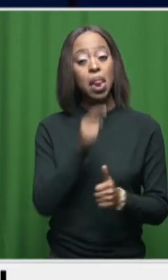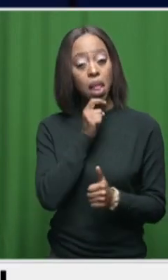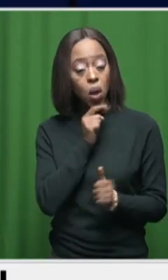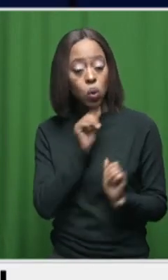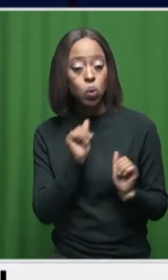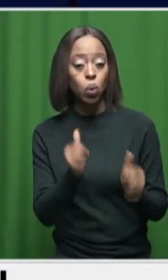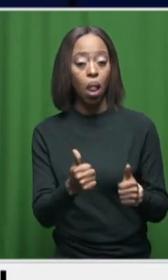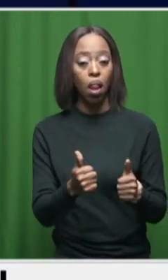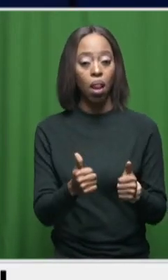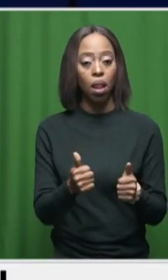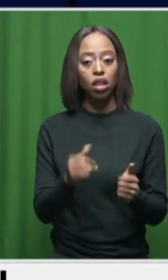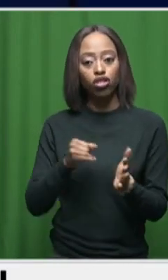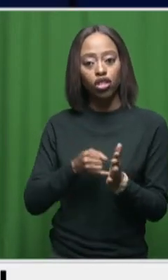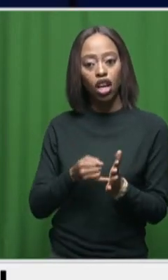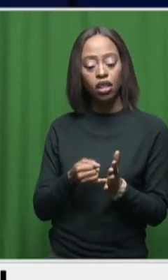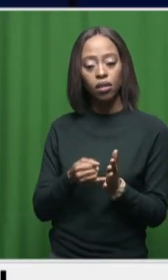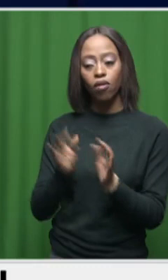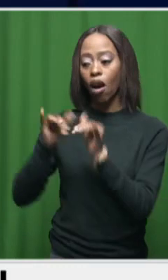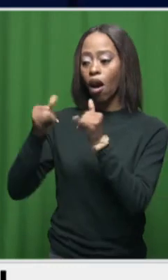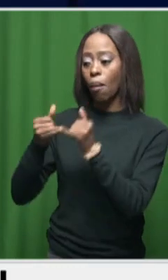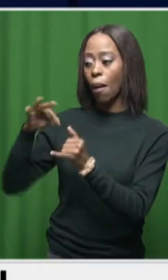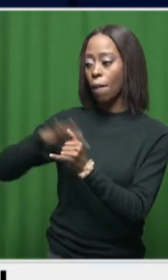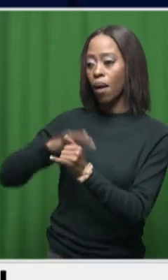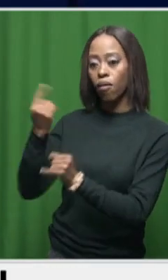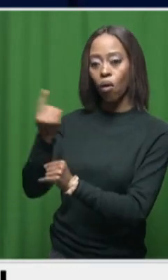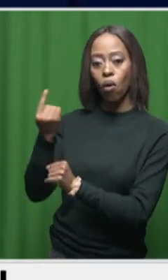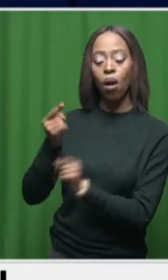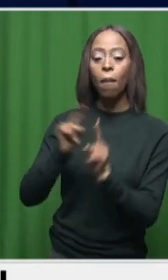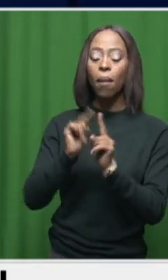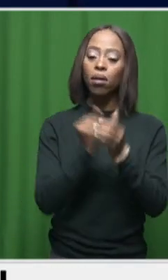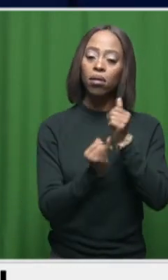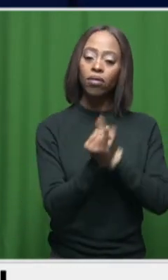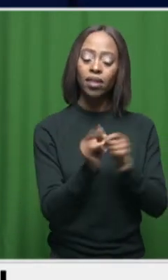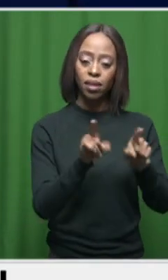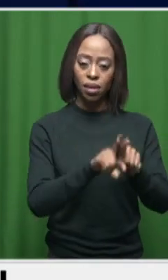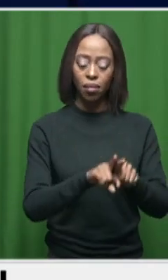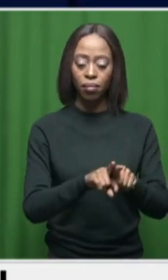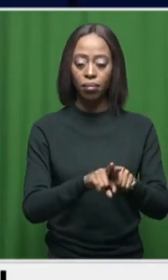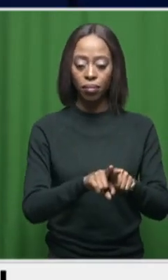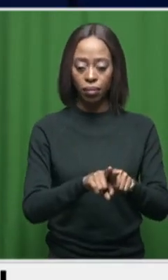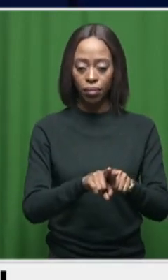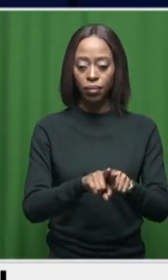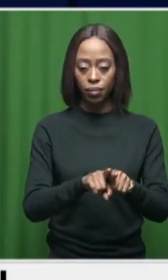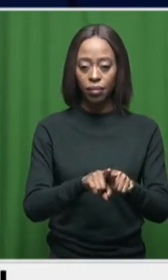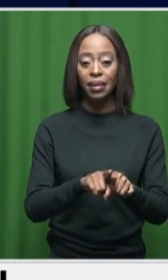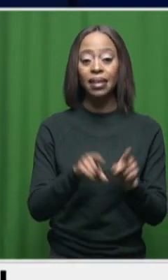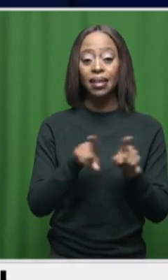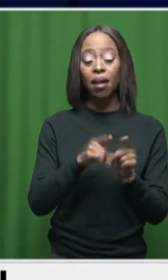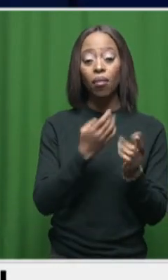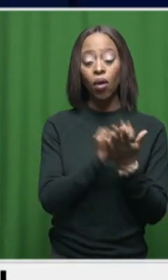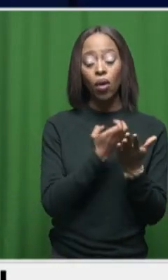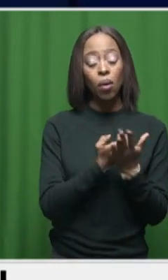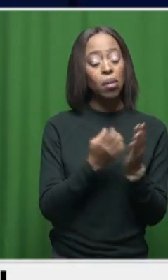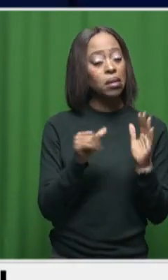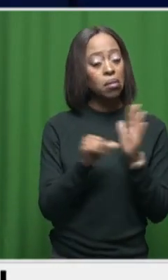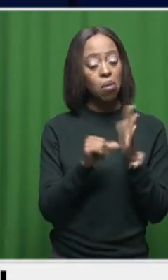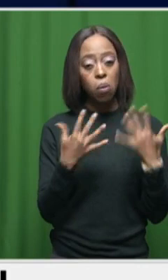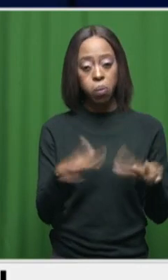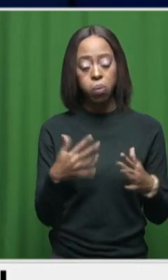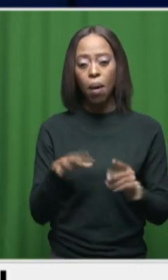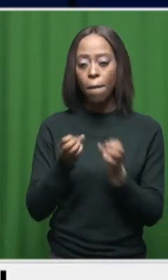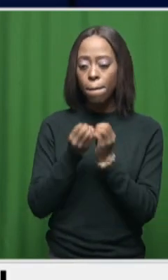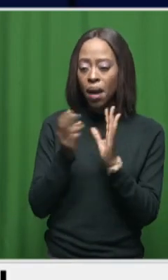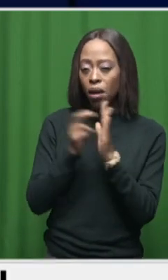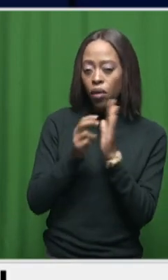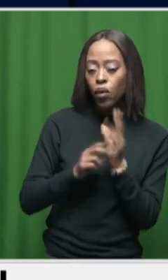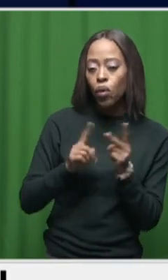of it. It's not just only for the company's benefit, but also for individuals. Ergonomics is playing a massive part nowadays. There's a lot of regulations,